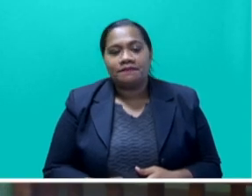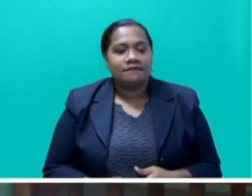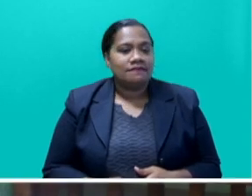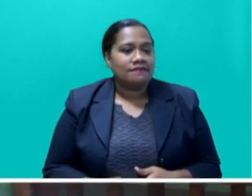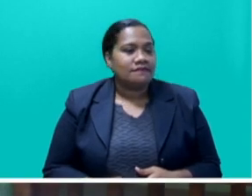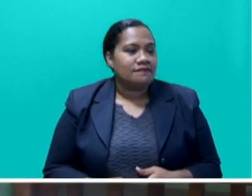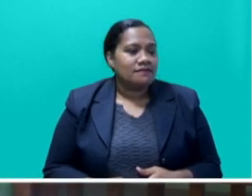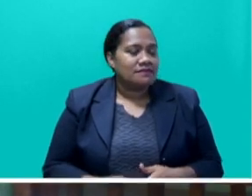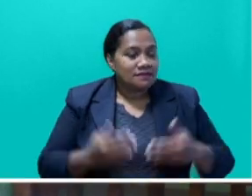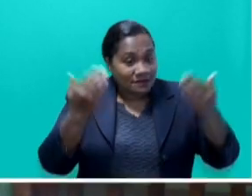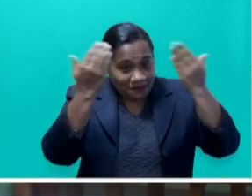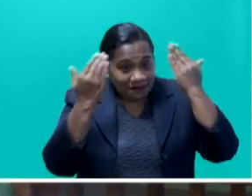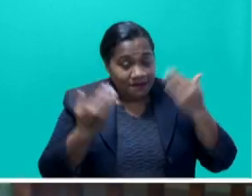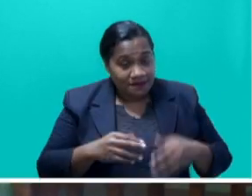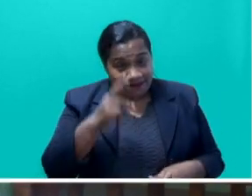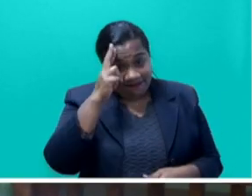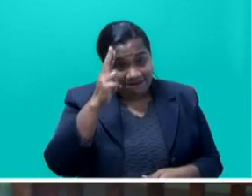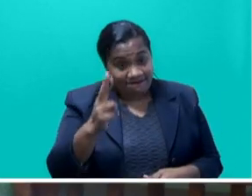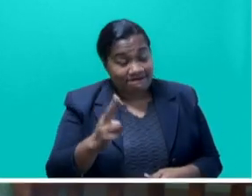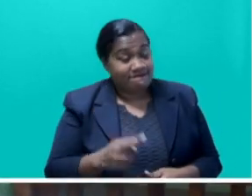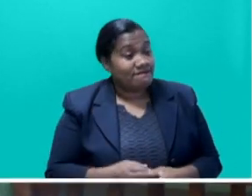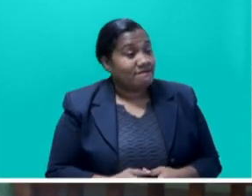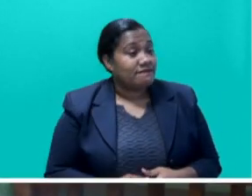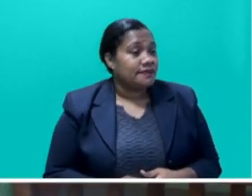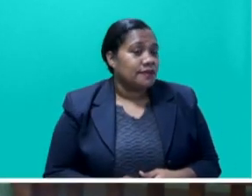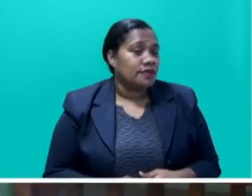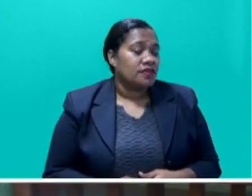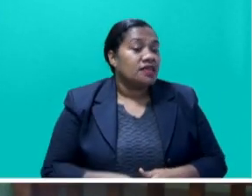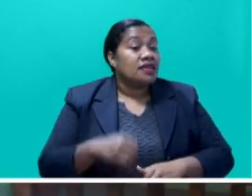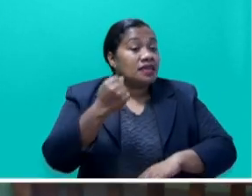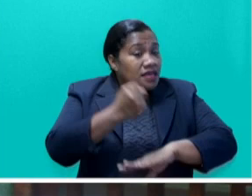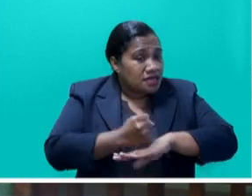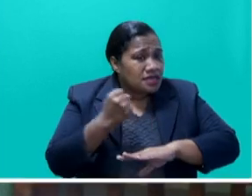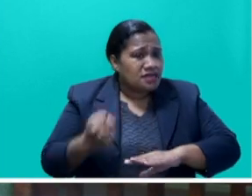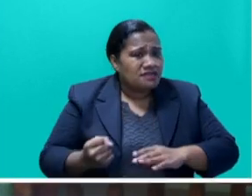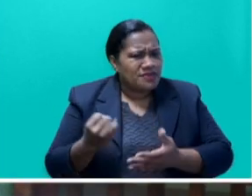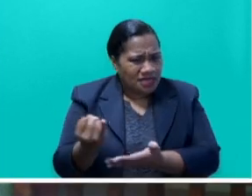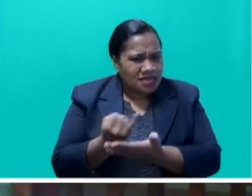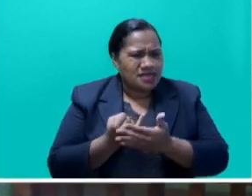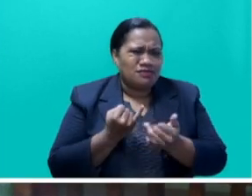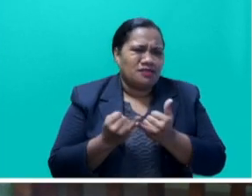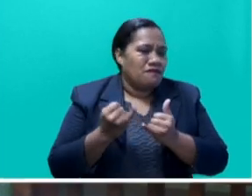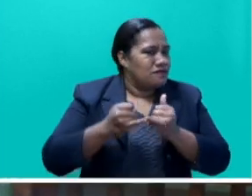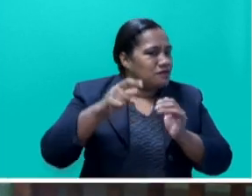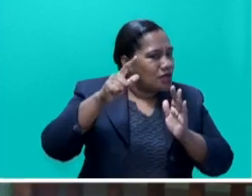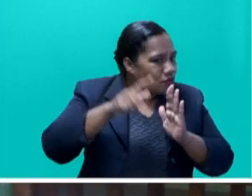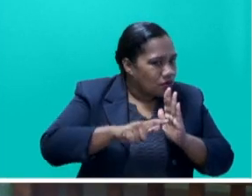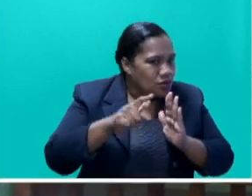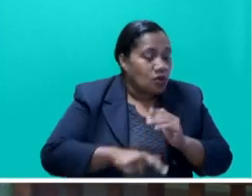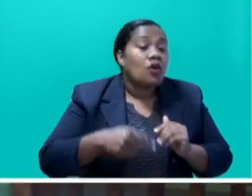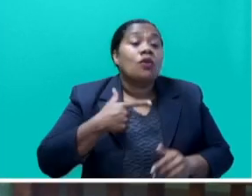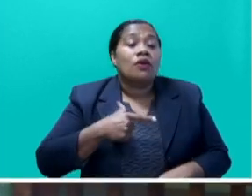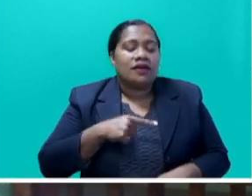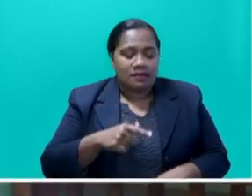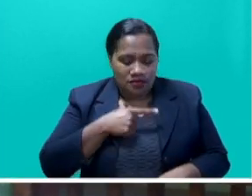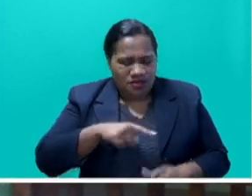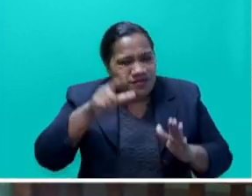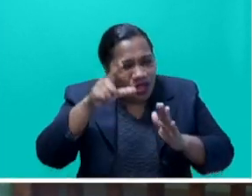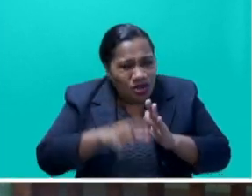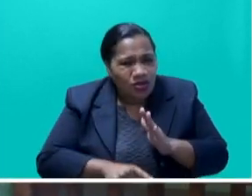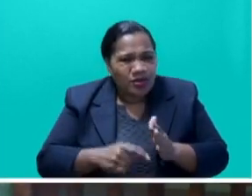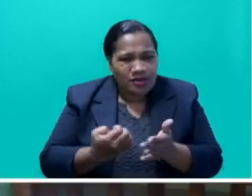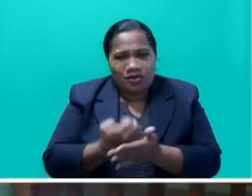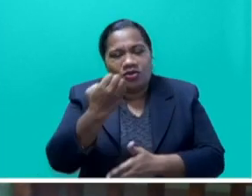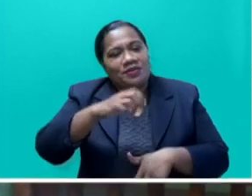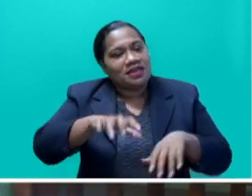Mr. Speaker, sir, government income is very low because of the low economic